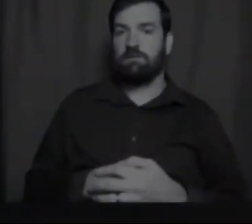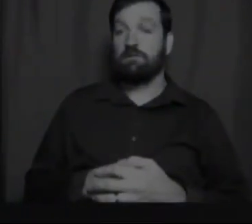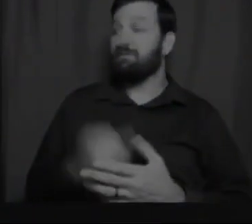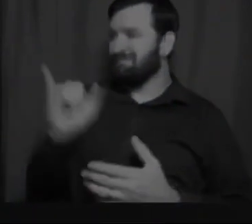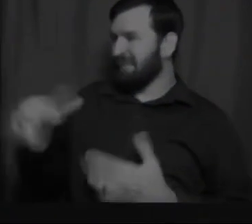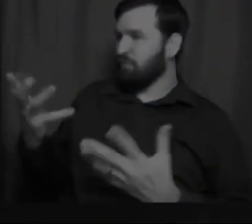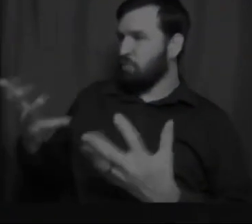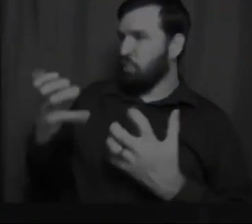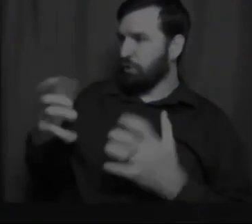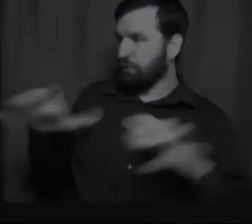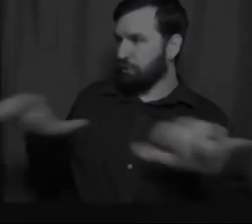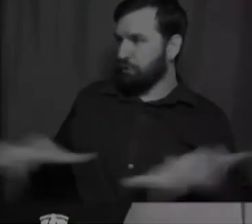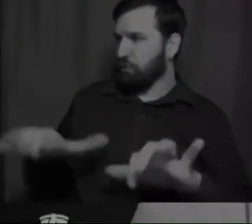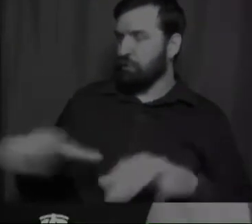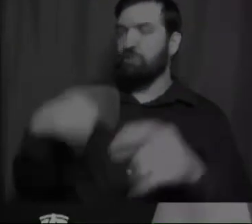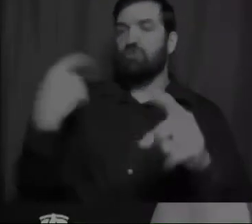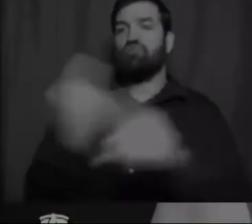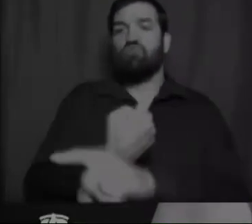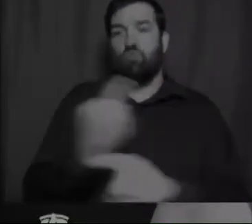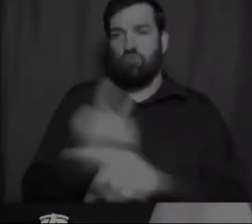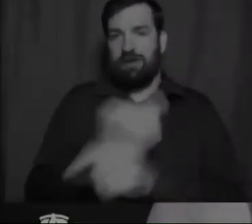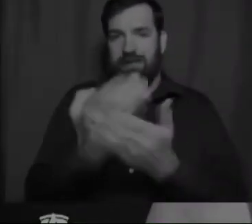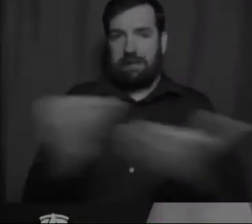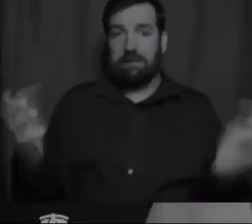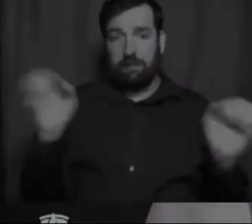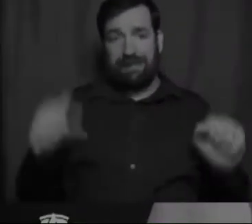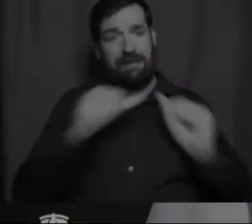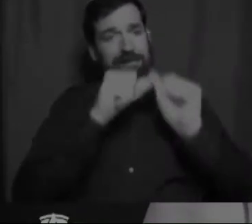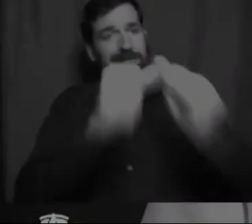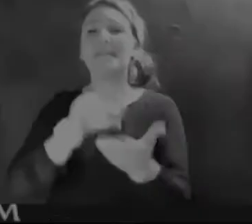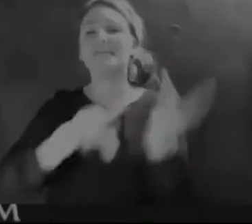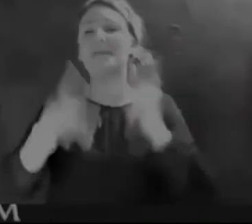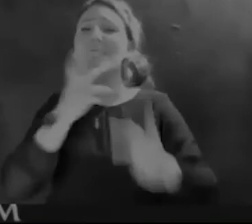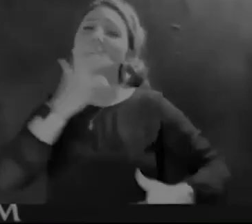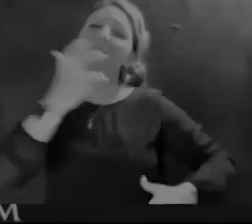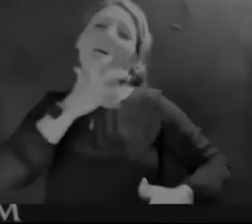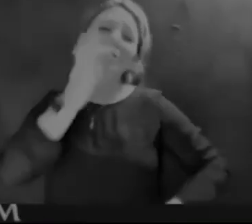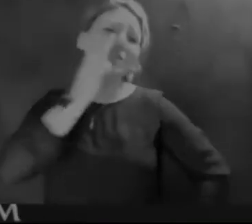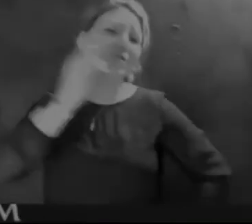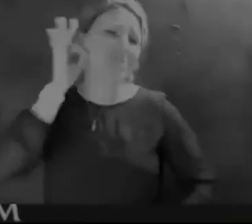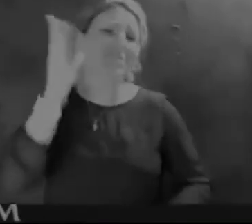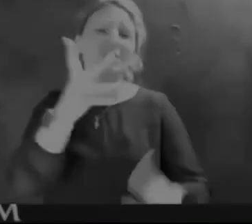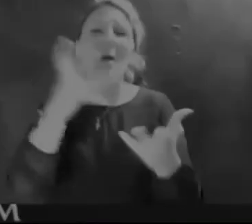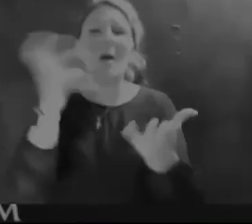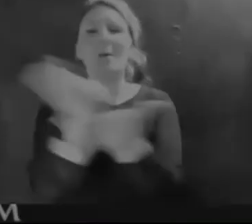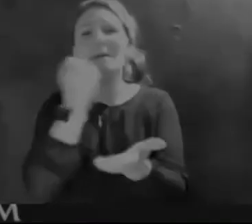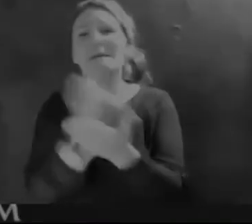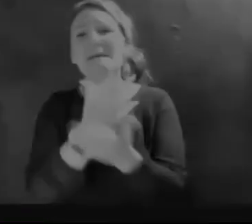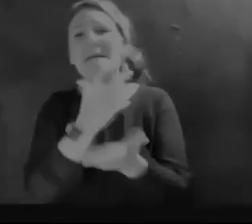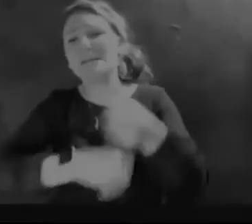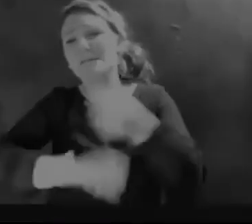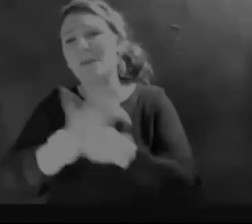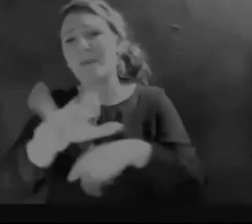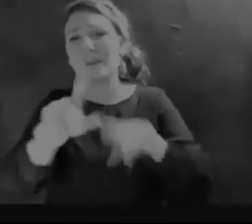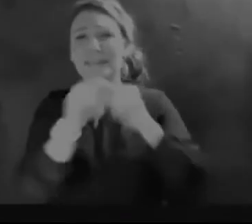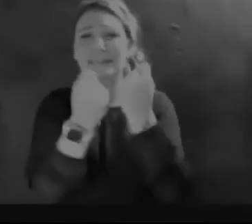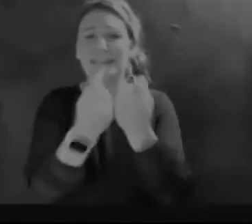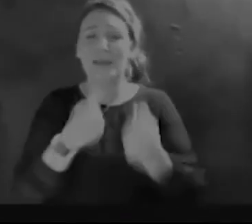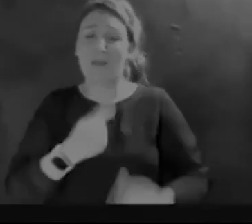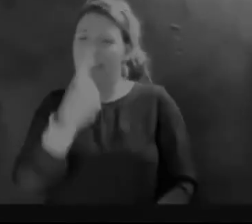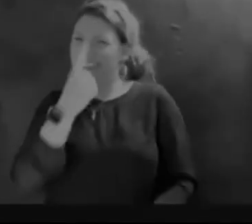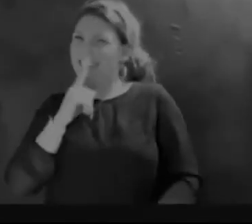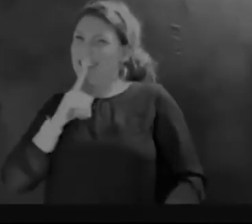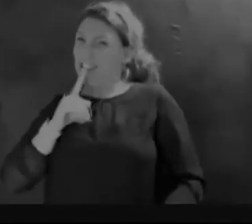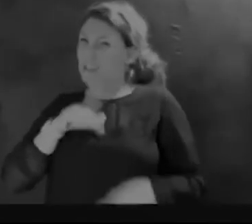Subscribe to our Morning Medical Update and Open Mics with Dr. Stein's podcast. Now, everywhere podcasts are available.